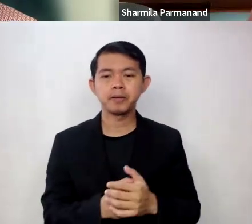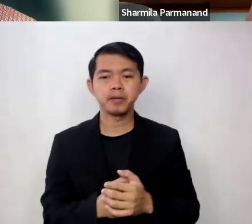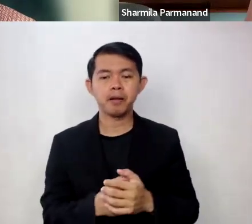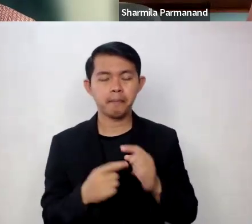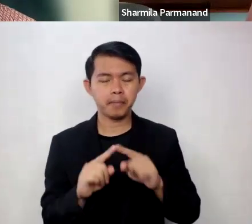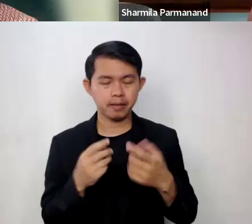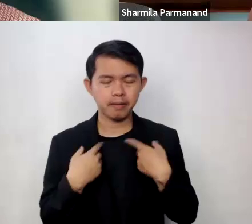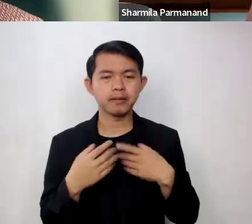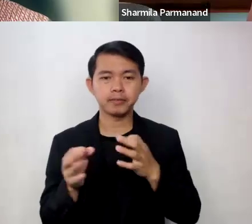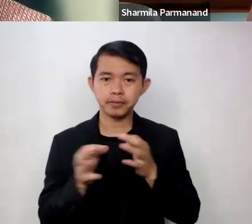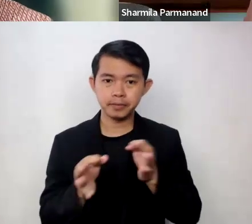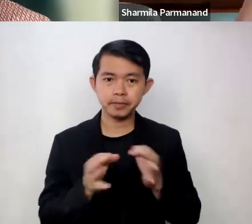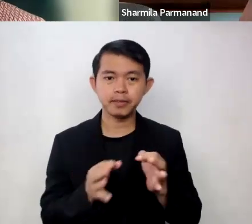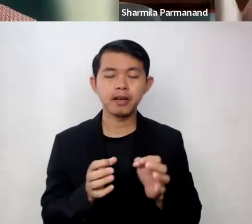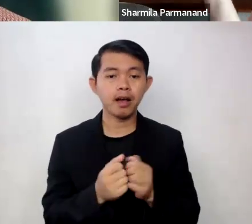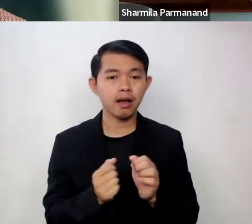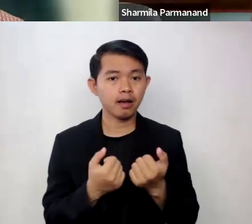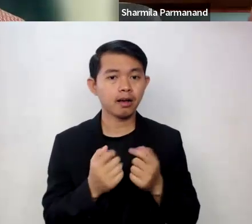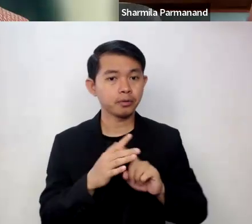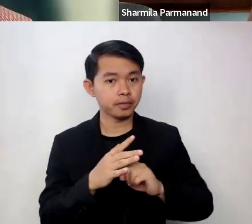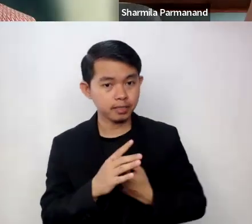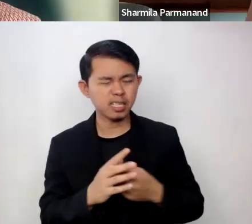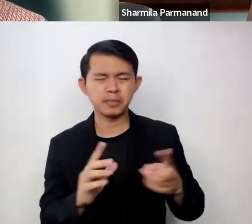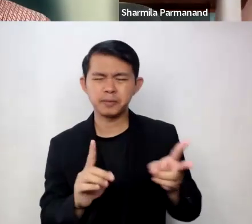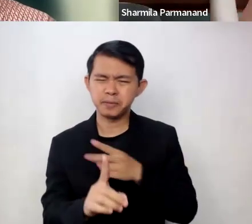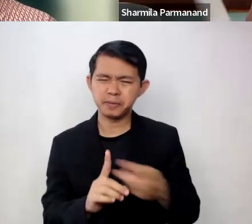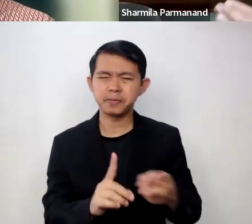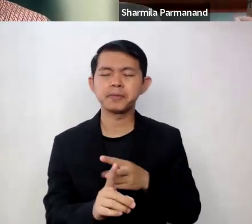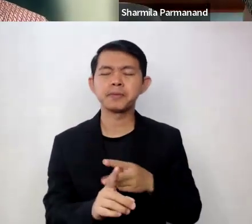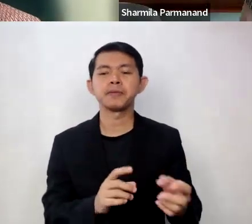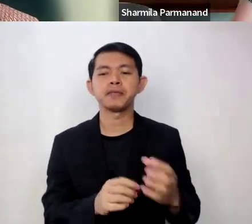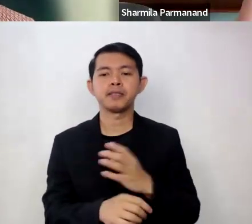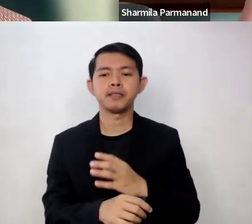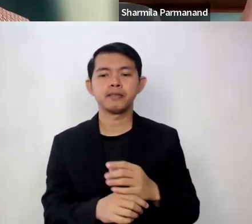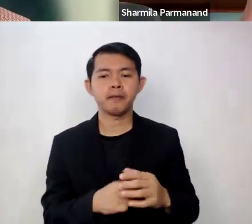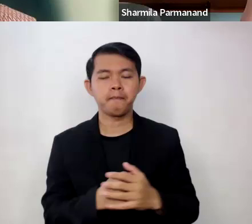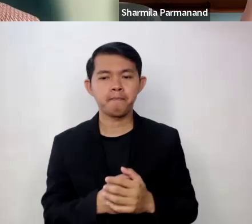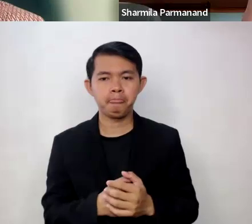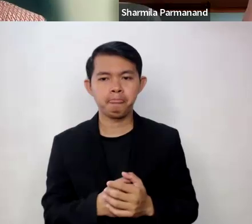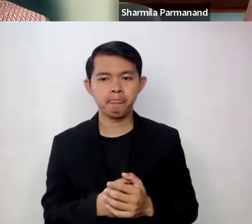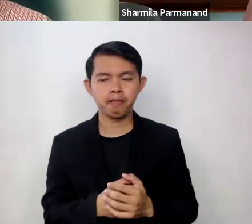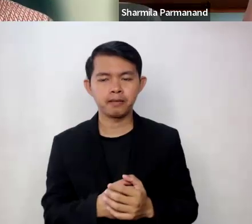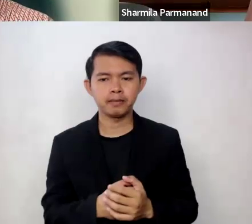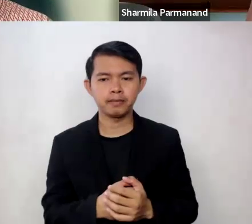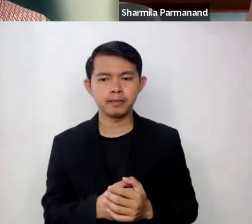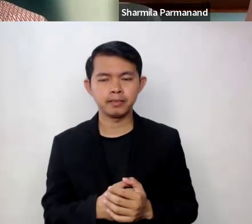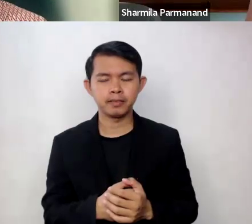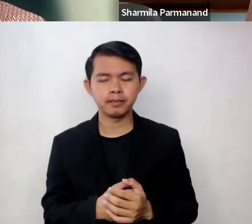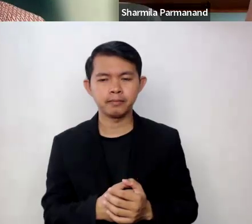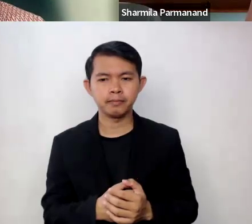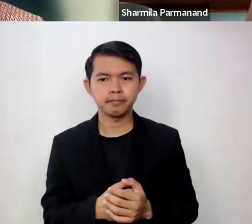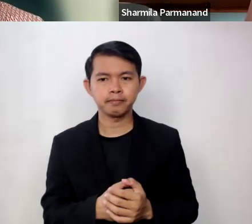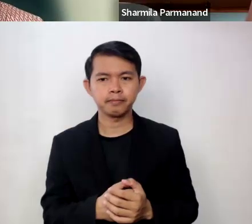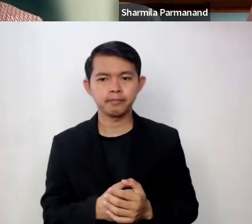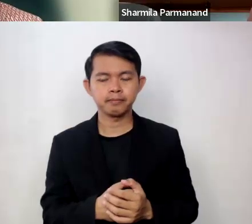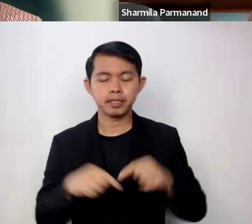from statisticians about how the discipline has been complicit in this, from demographers as well. And even in the